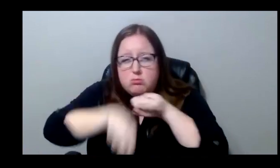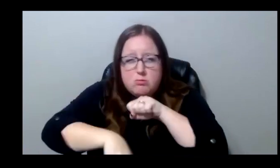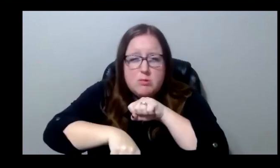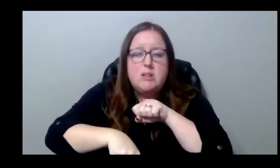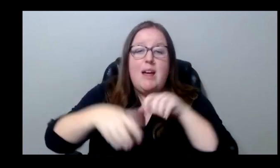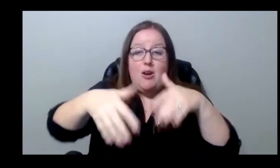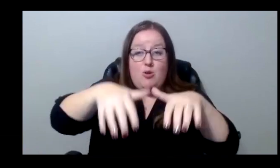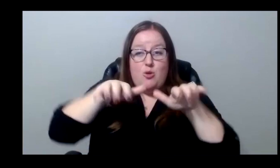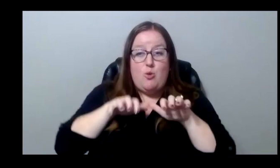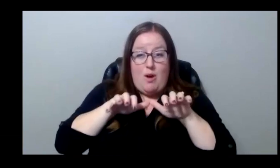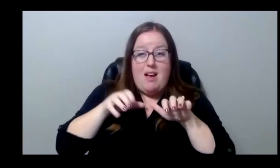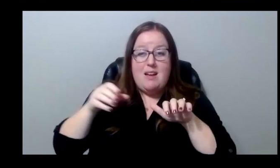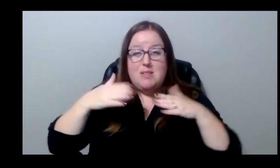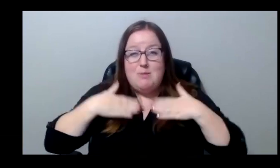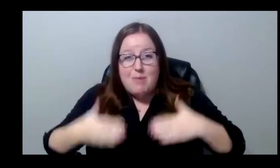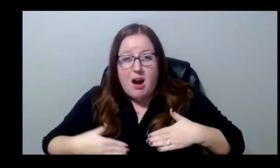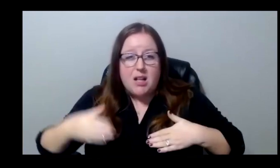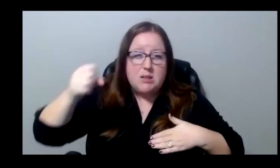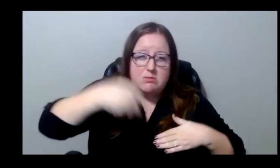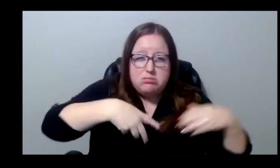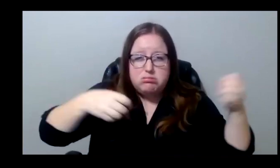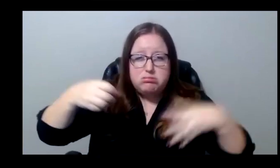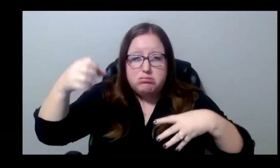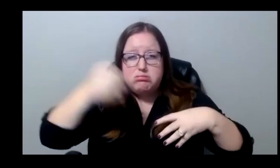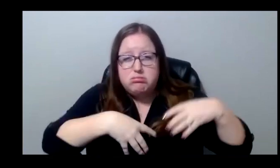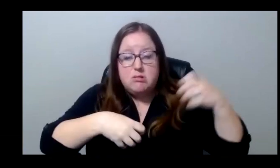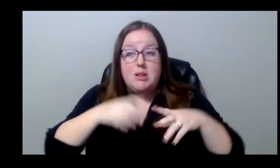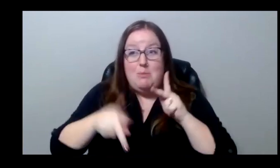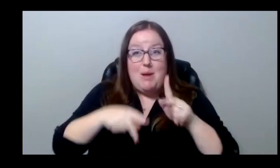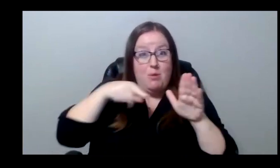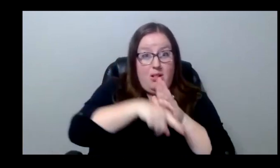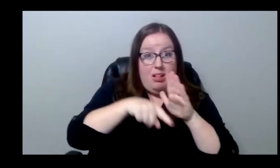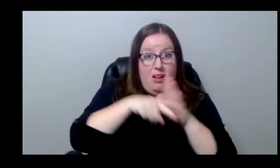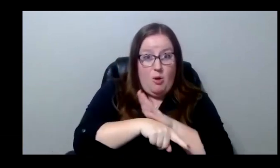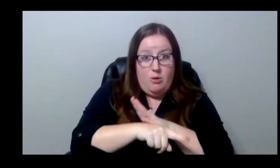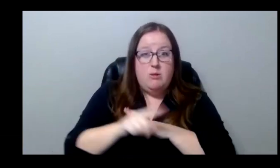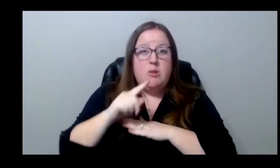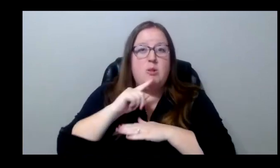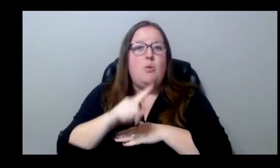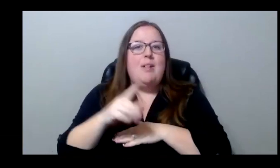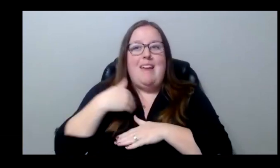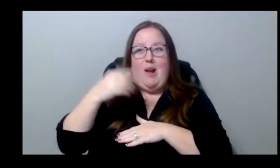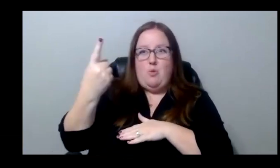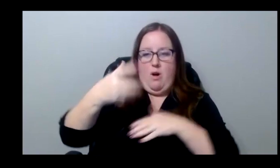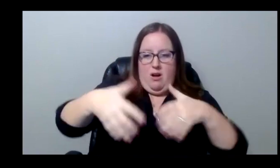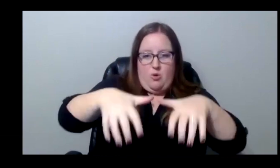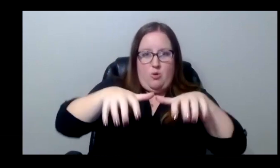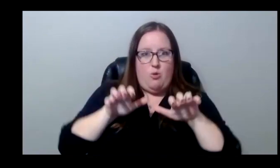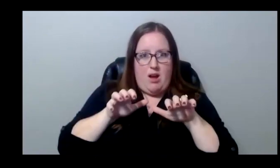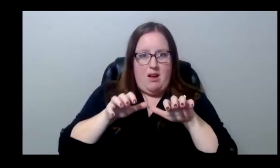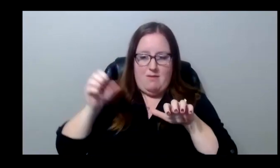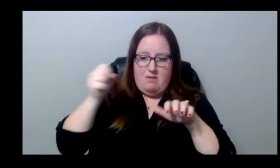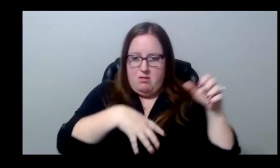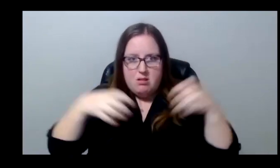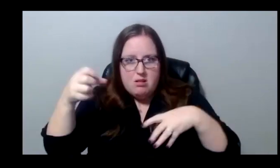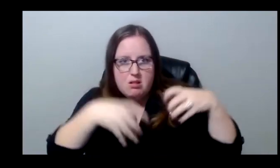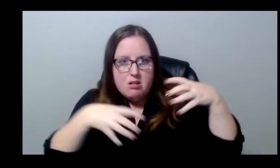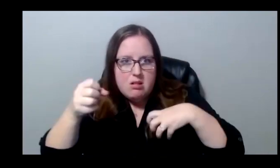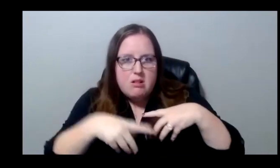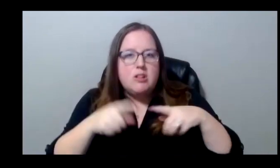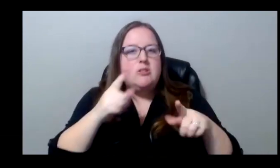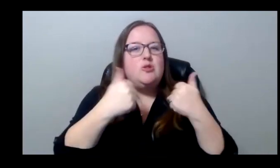quite a peaceful coexistence, and they really never saw their neighbors turning on them the way they did. Now, on